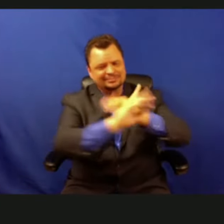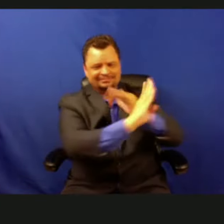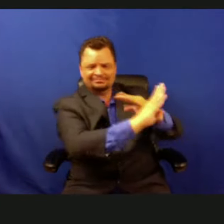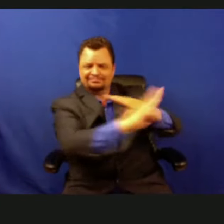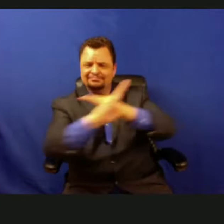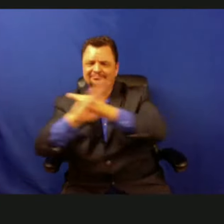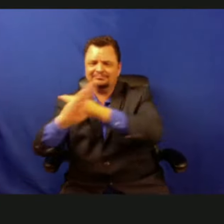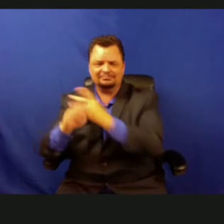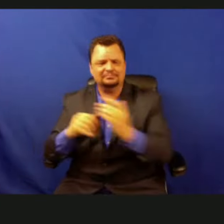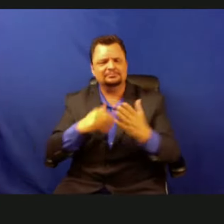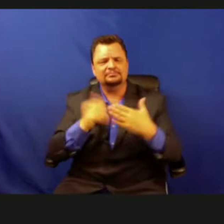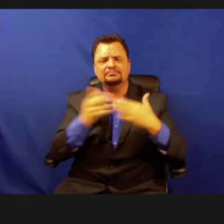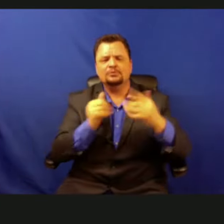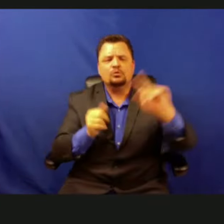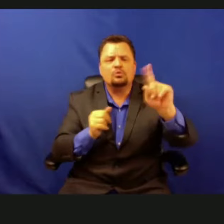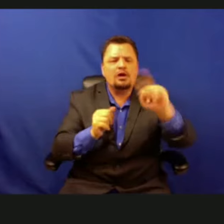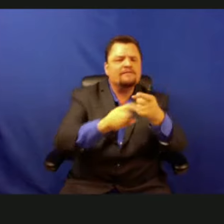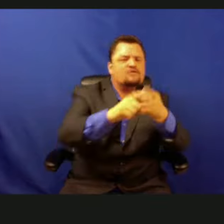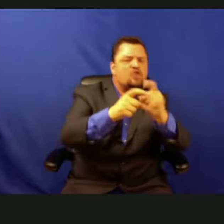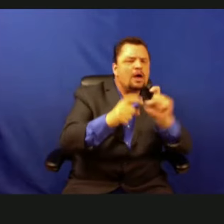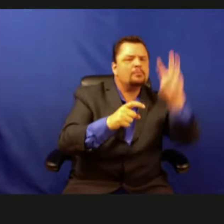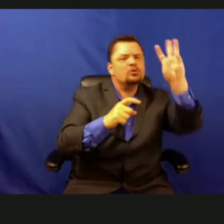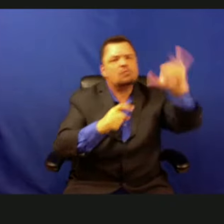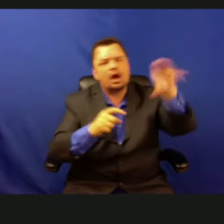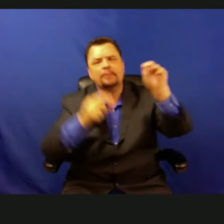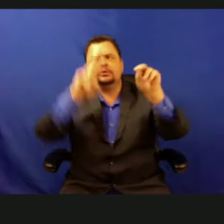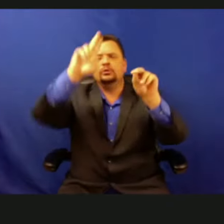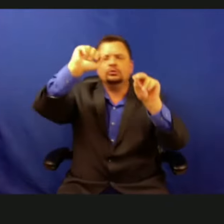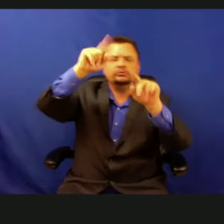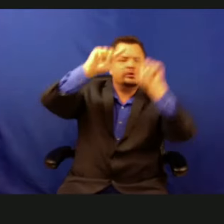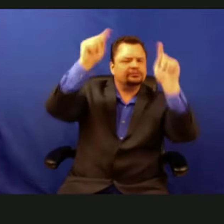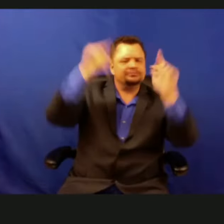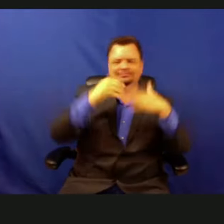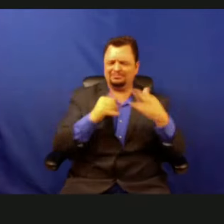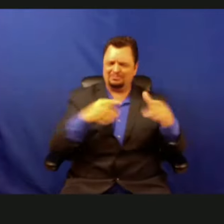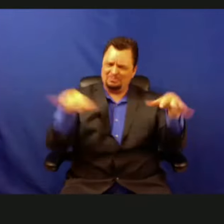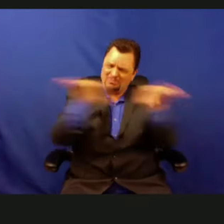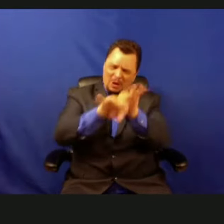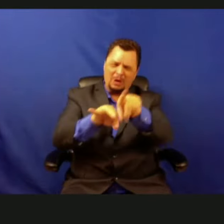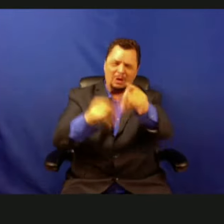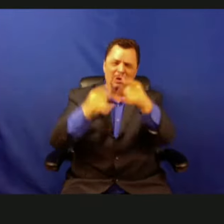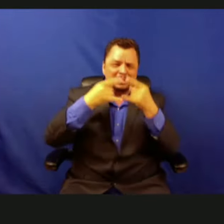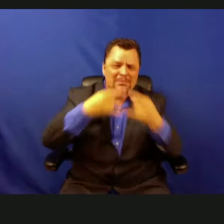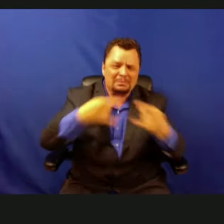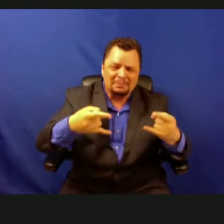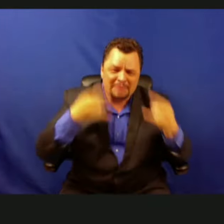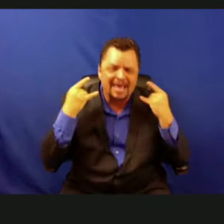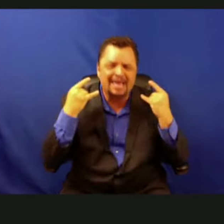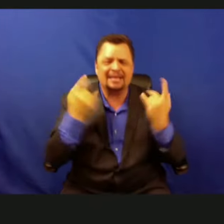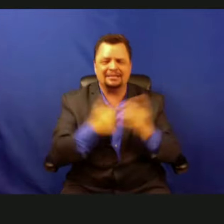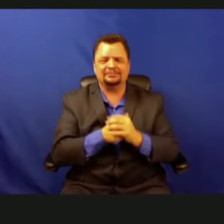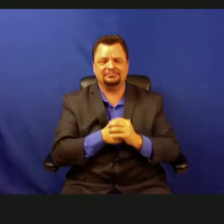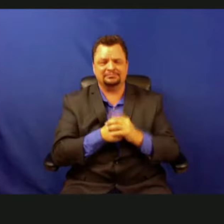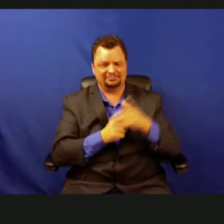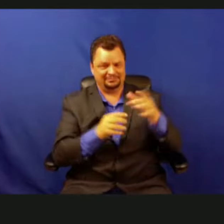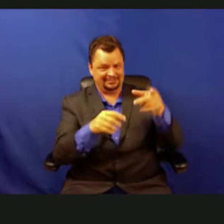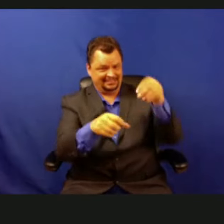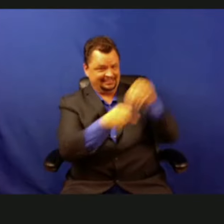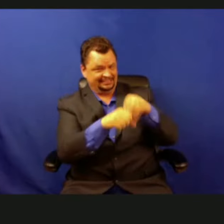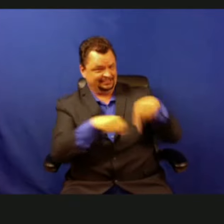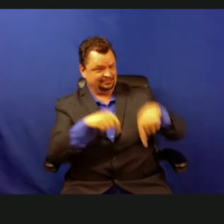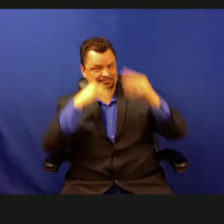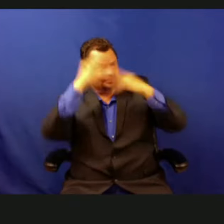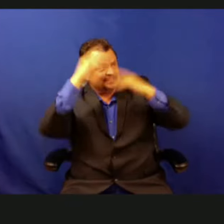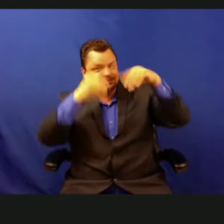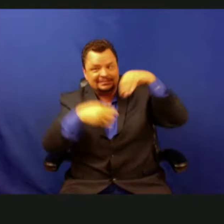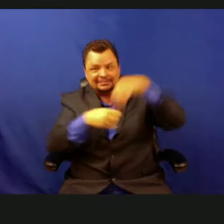of course, wearing masks in large groups around others, especially indoors. Smart thing to do. And most of all, go ahead and get vaccinated if you haven't